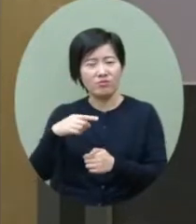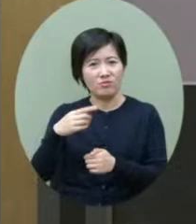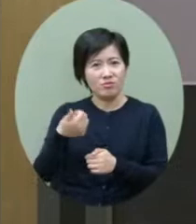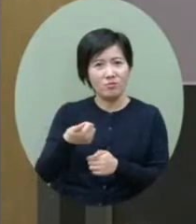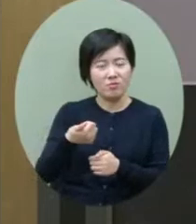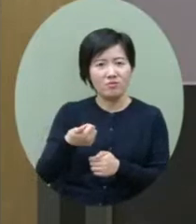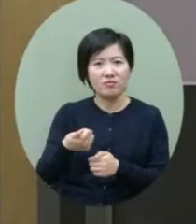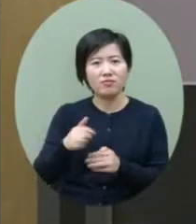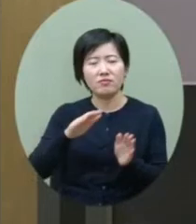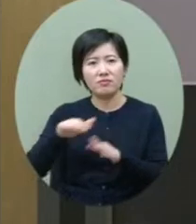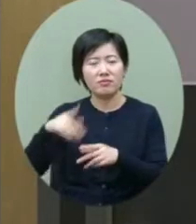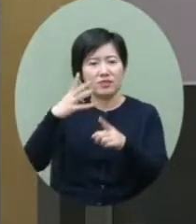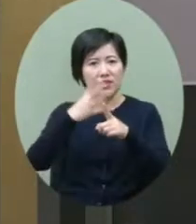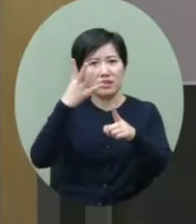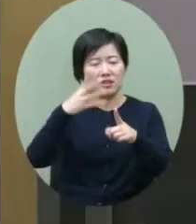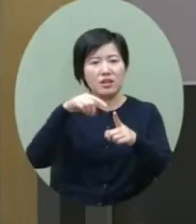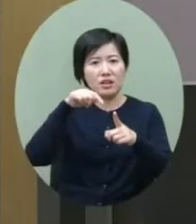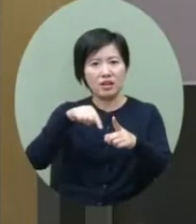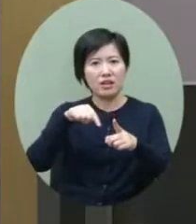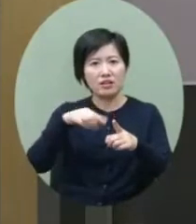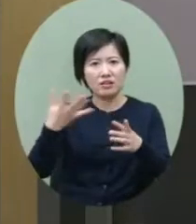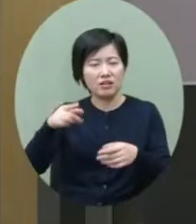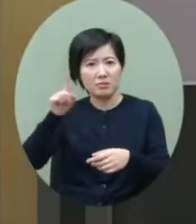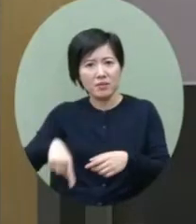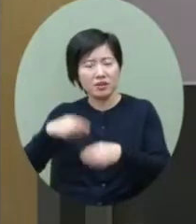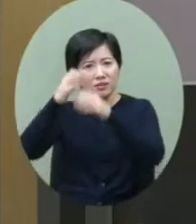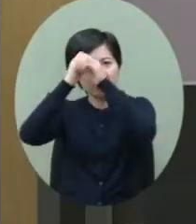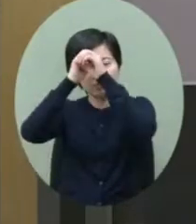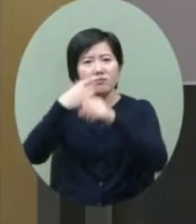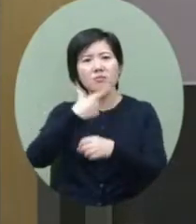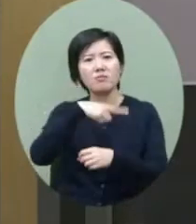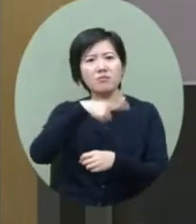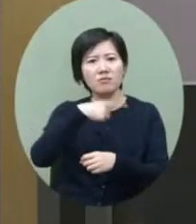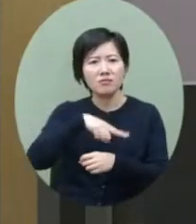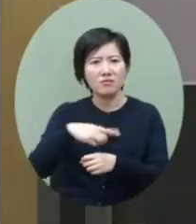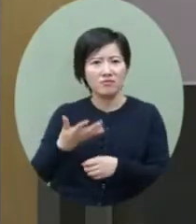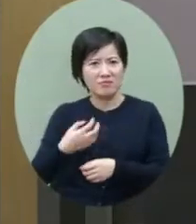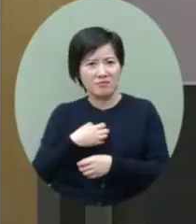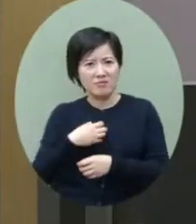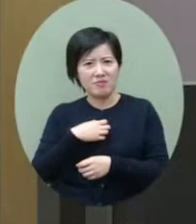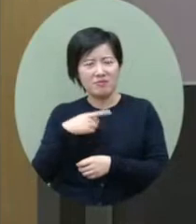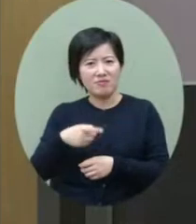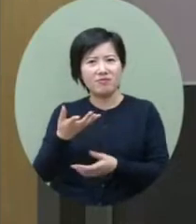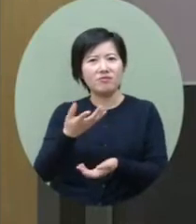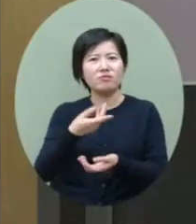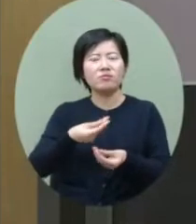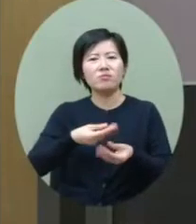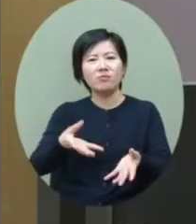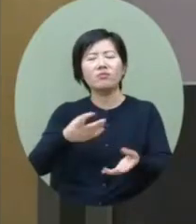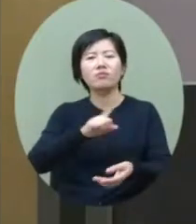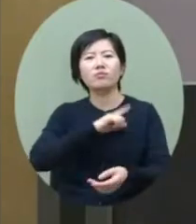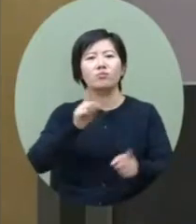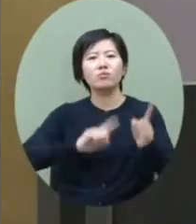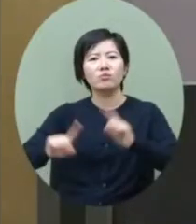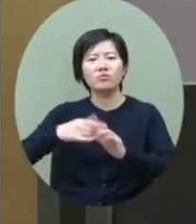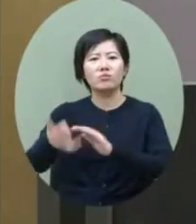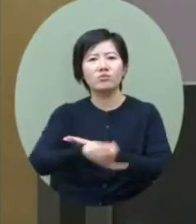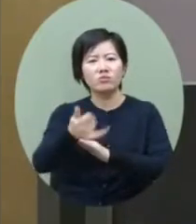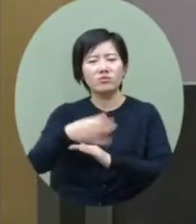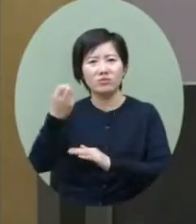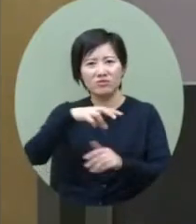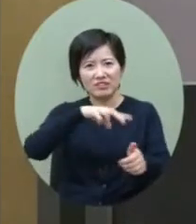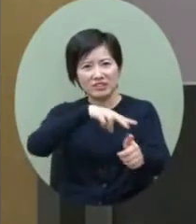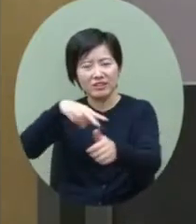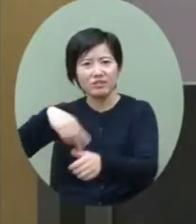is actually an ideal number? Why didn't they take the test immediately for these